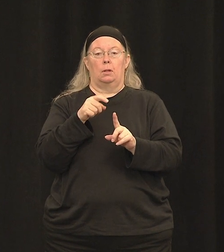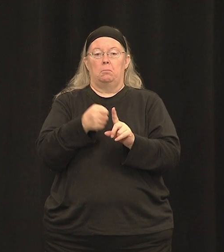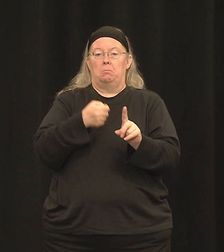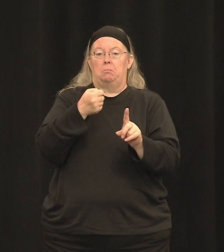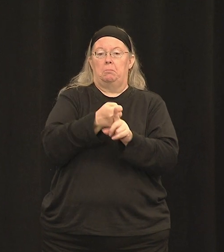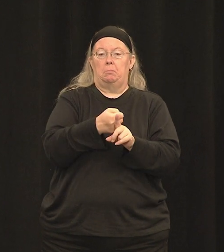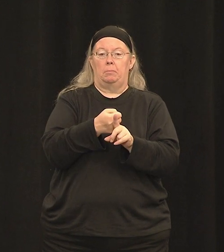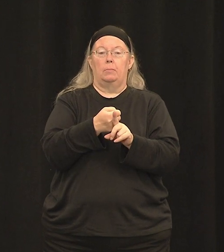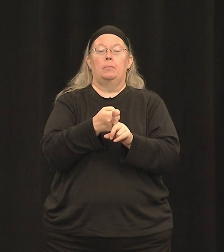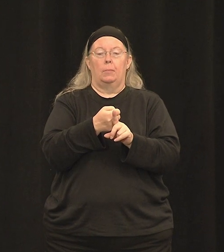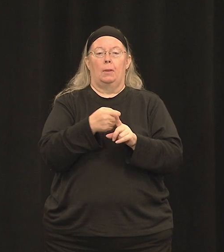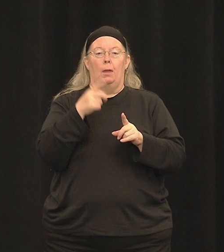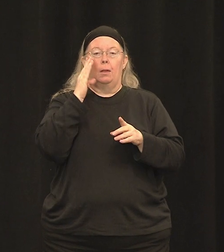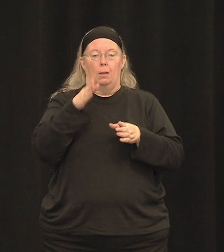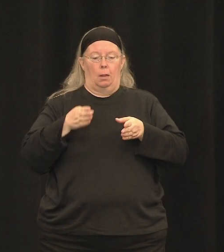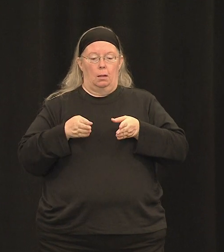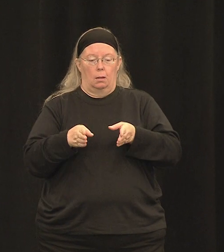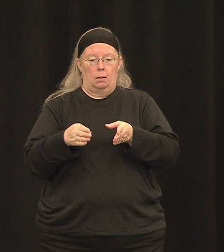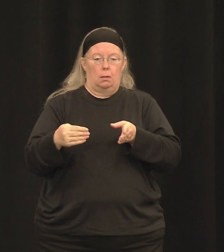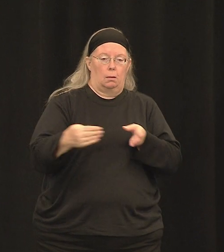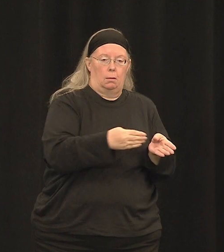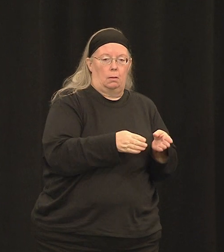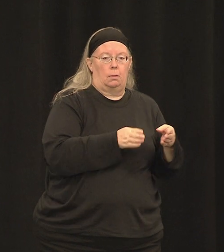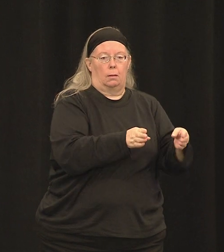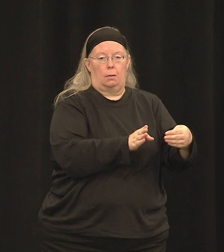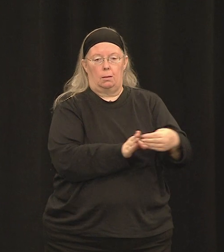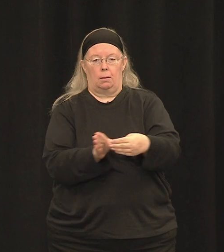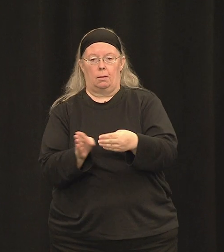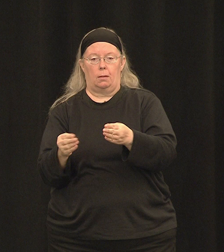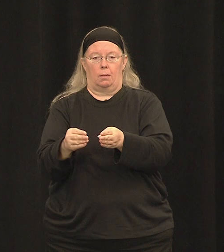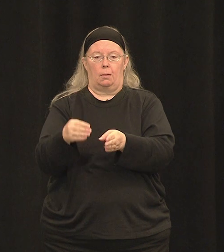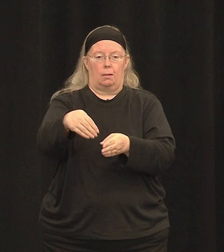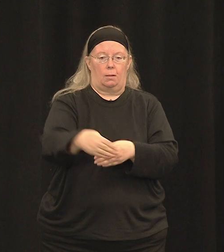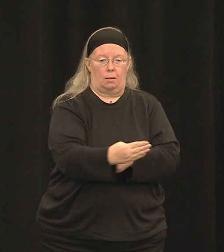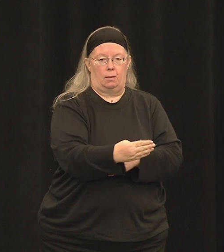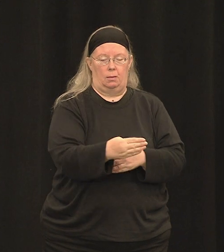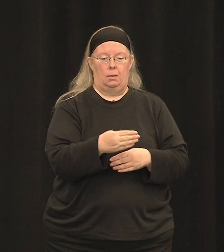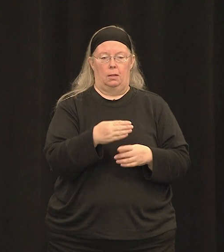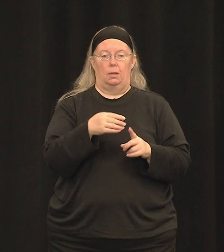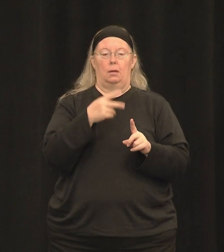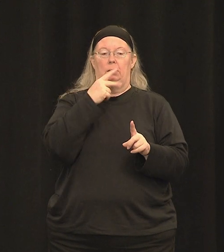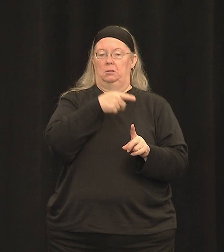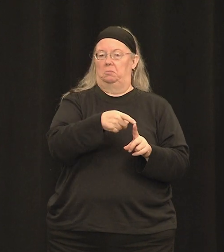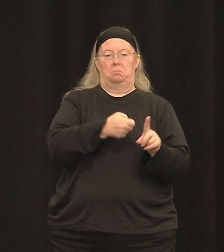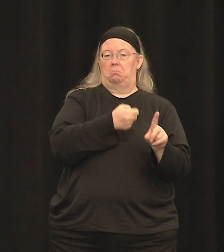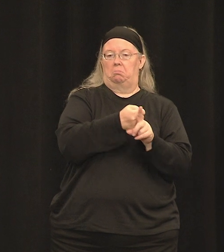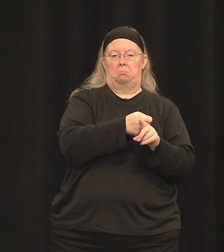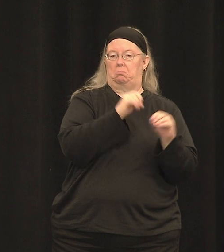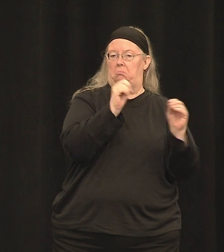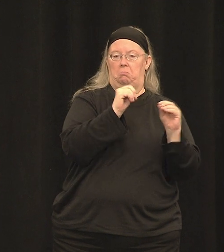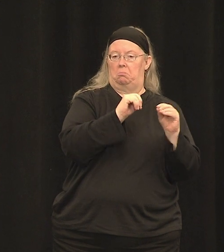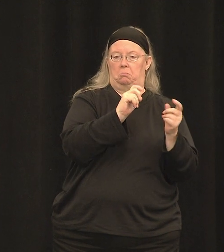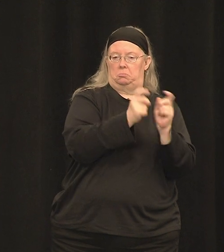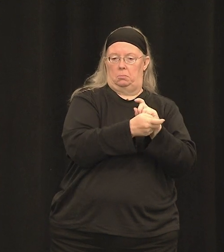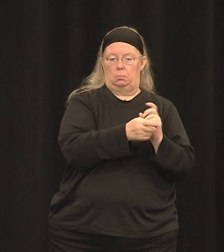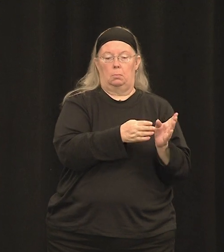USH1C affected animal going through the same course, showing the visual loss that is already prevalent after 7 months of age.